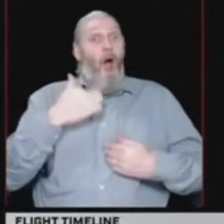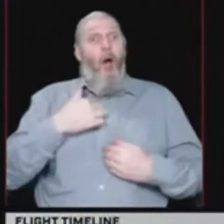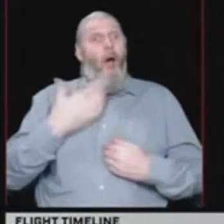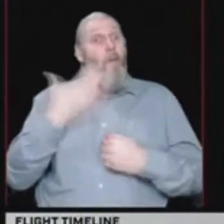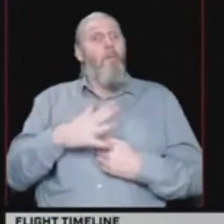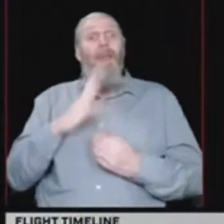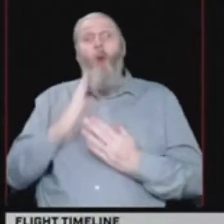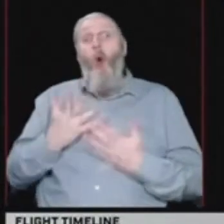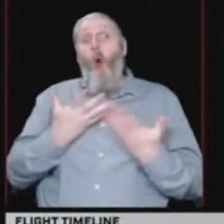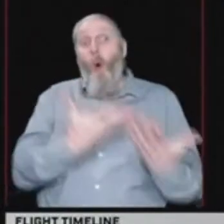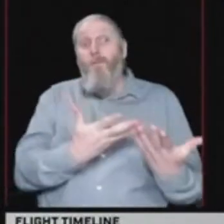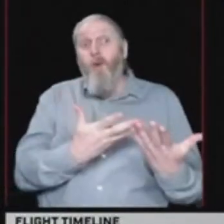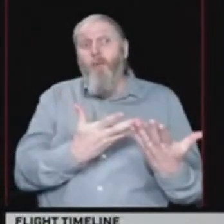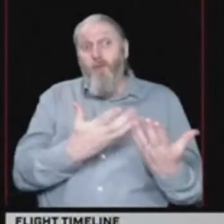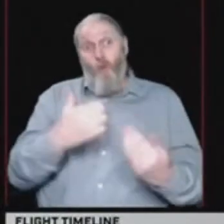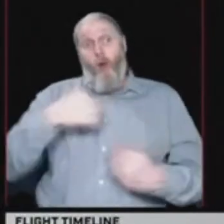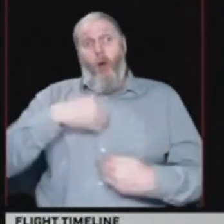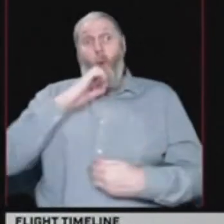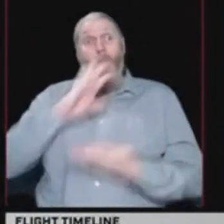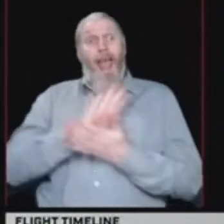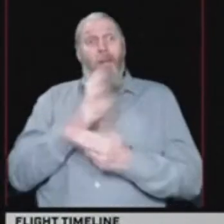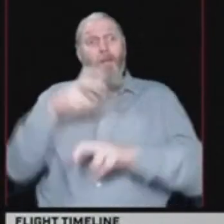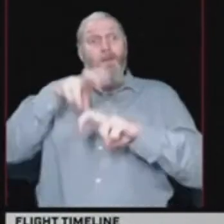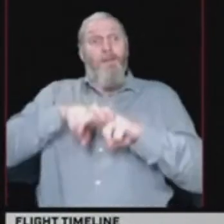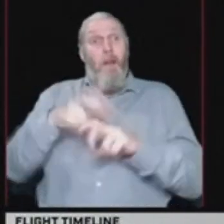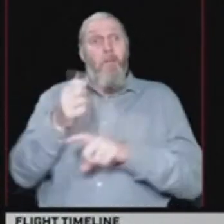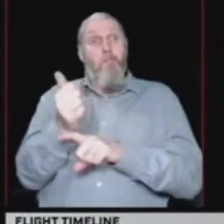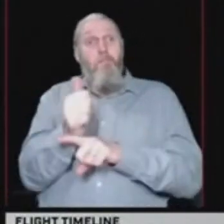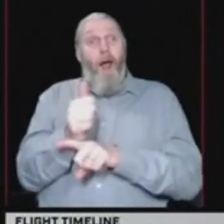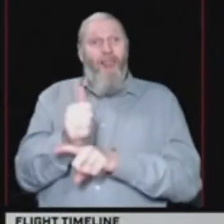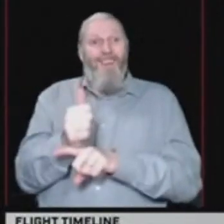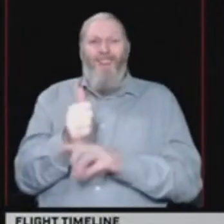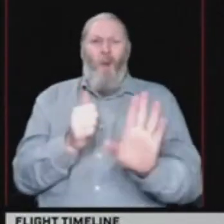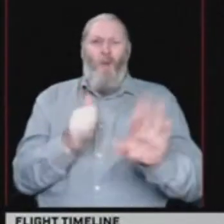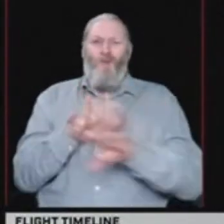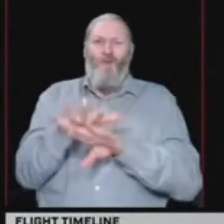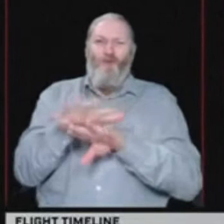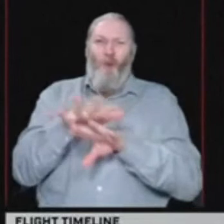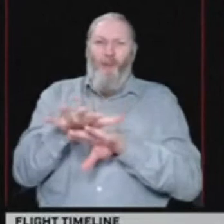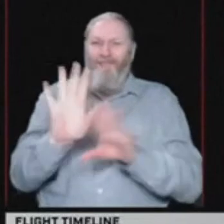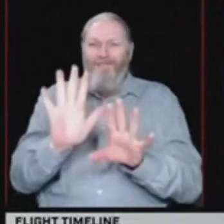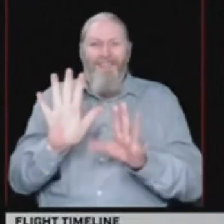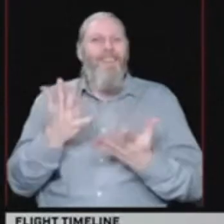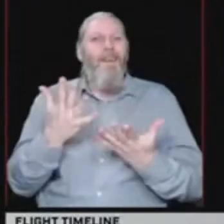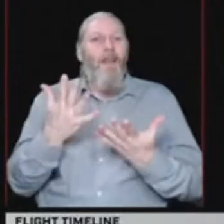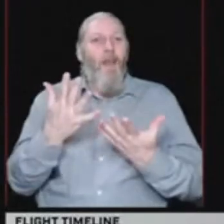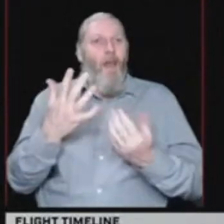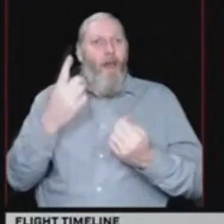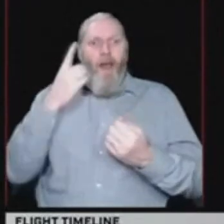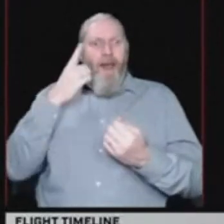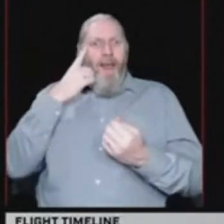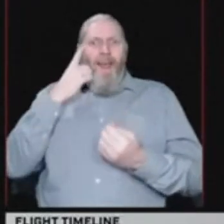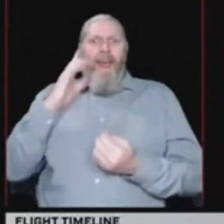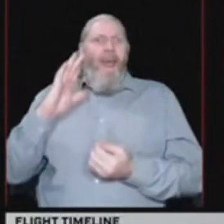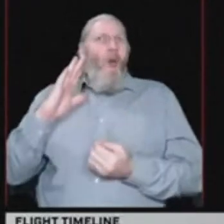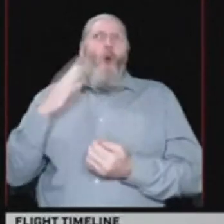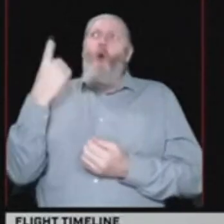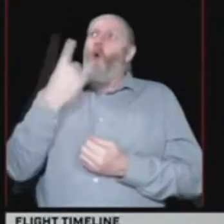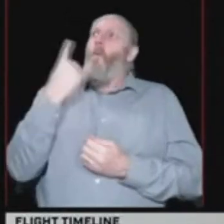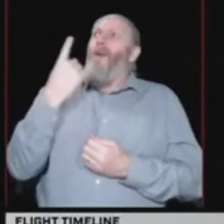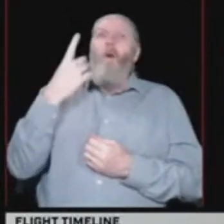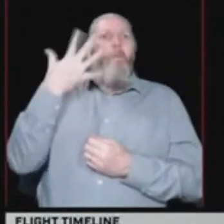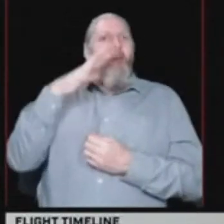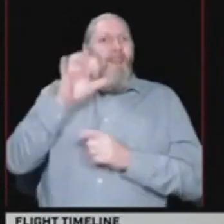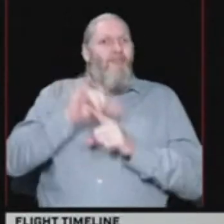the pilot, and I'm just kidding. I think everyone who flies, everyone with a pilot's license knows